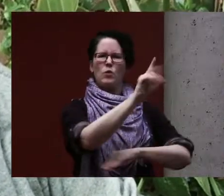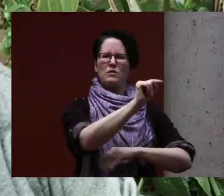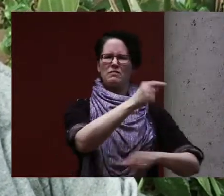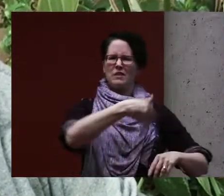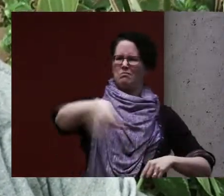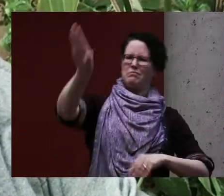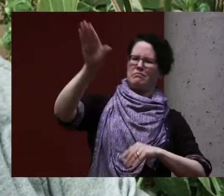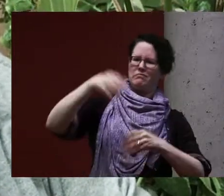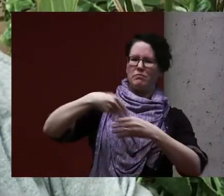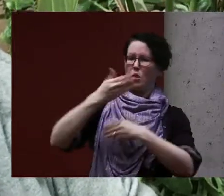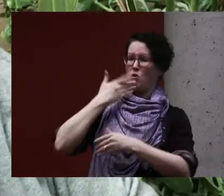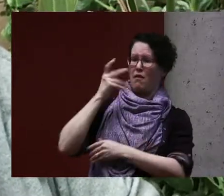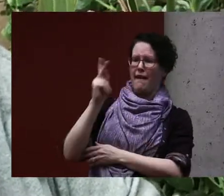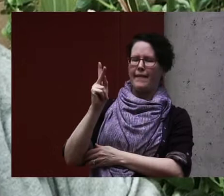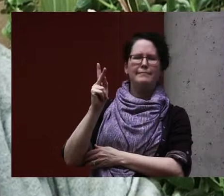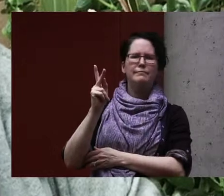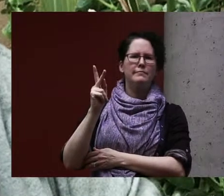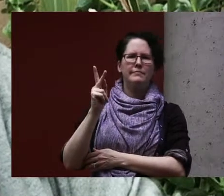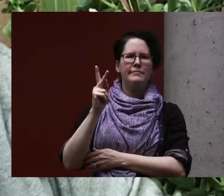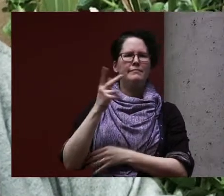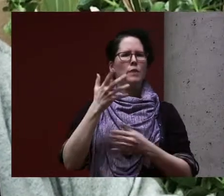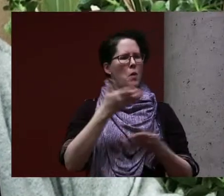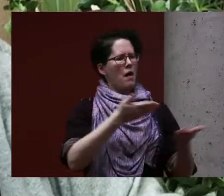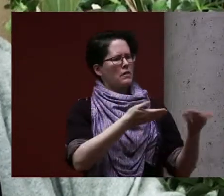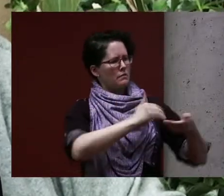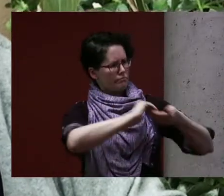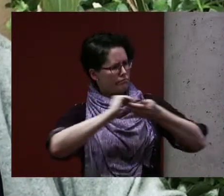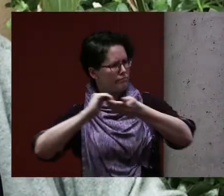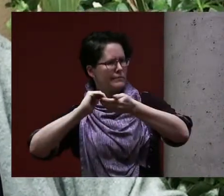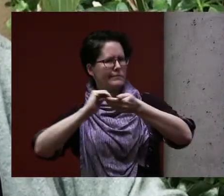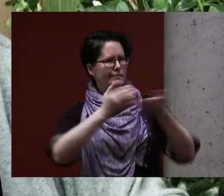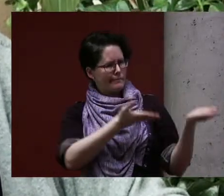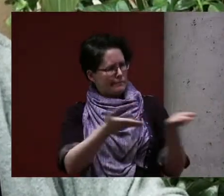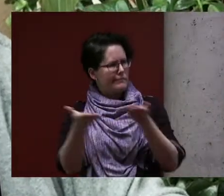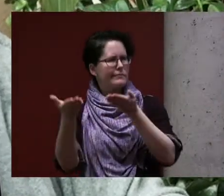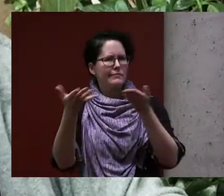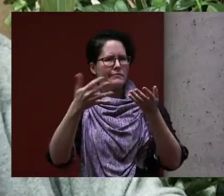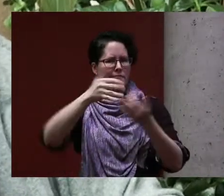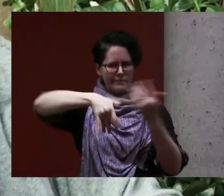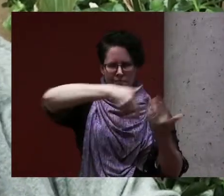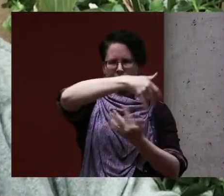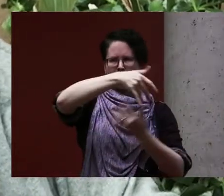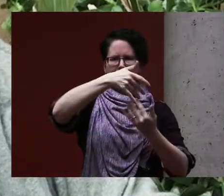for themselves, but people escorted, accompanied,